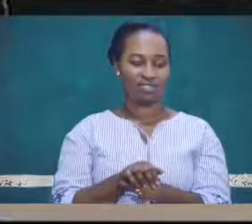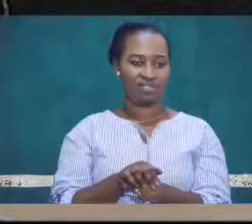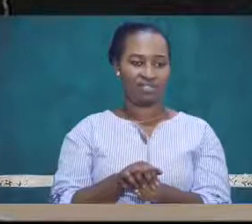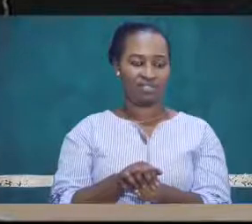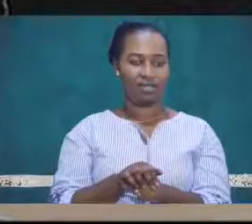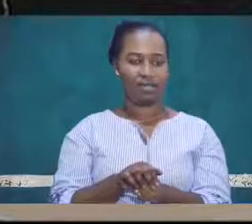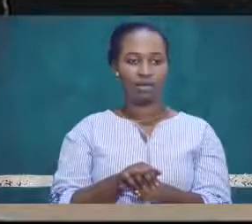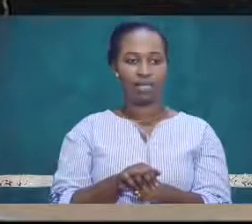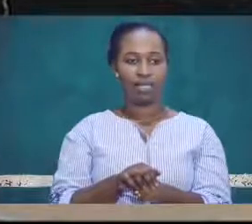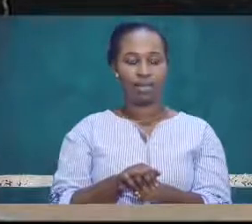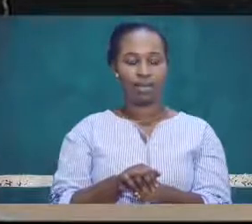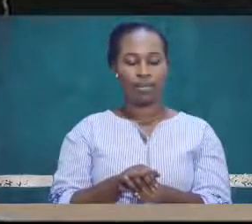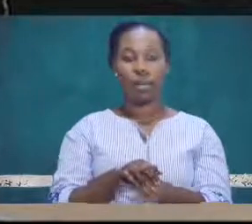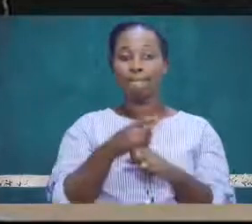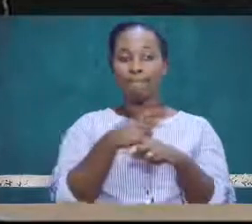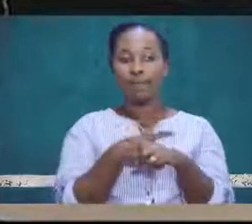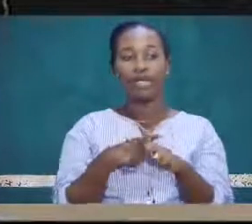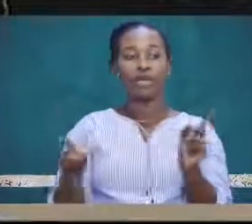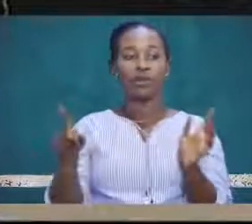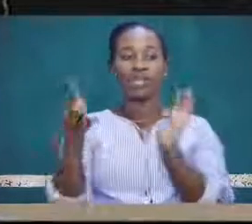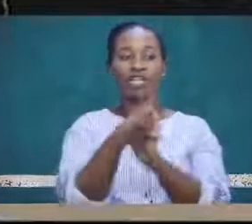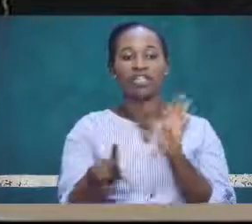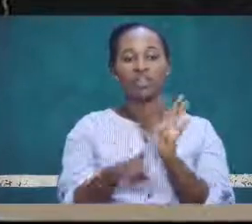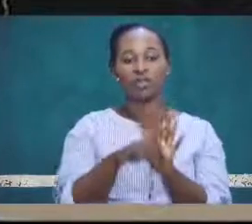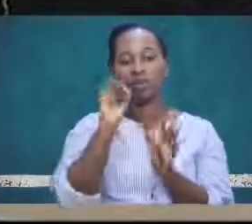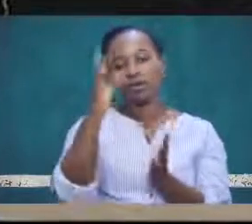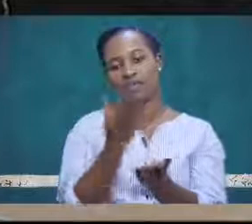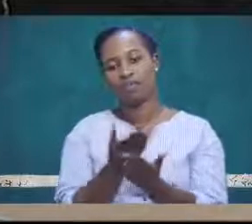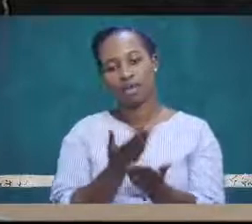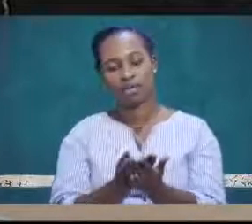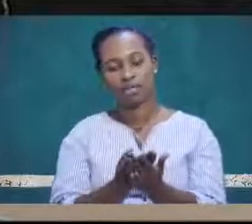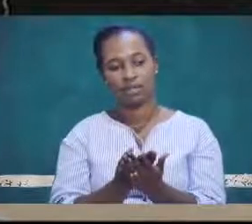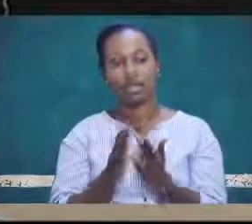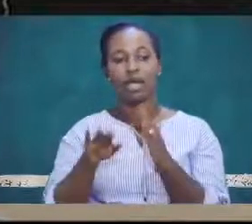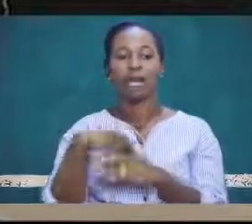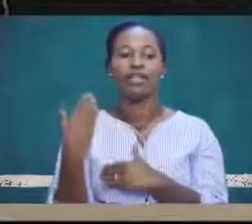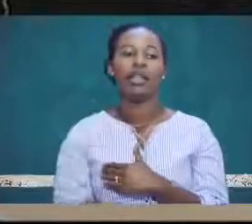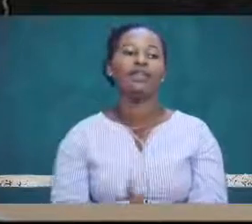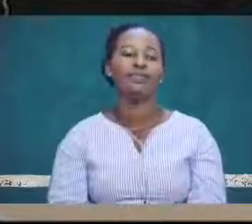So it violates the law of demand. So then,